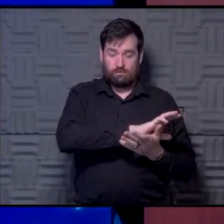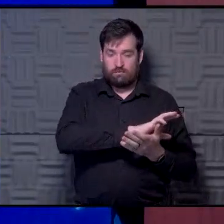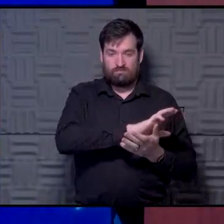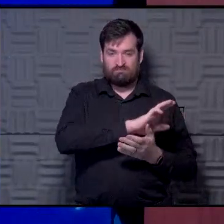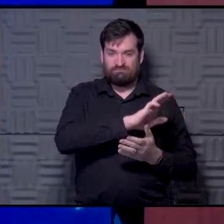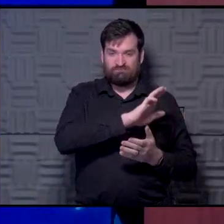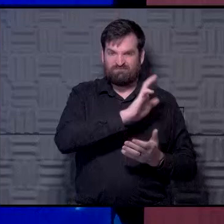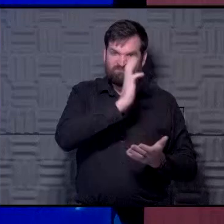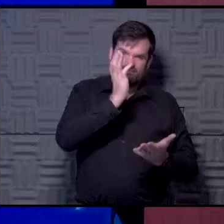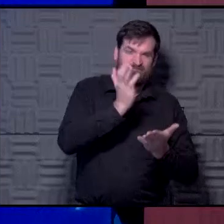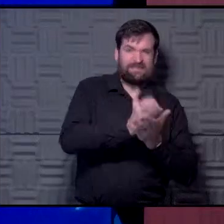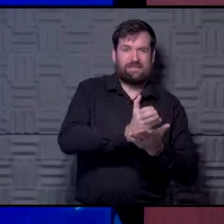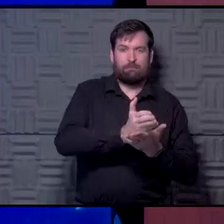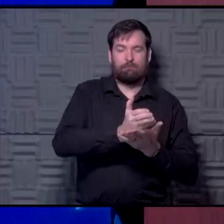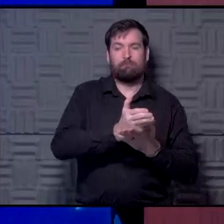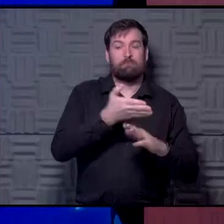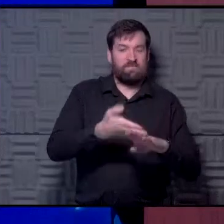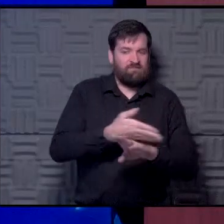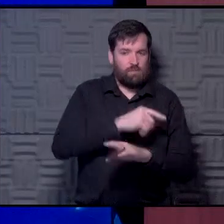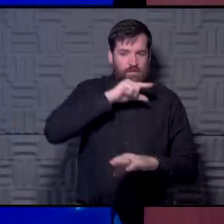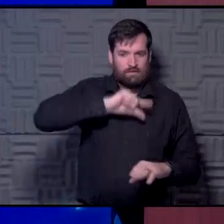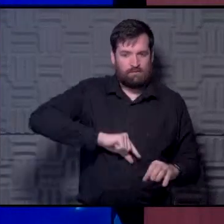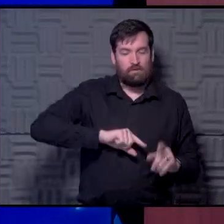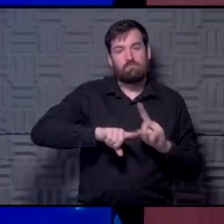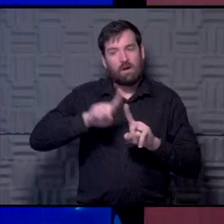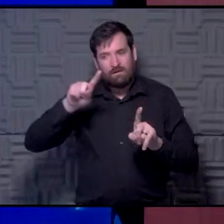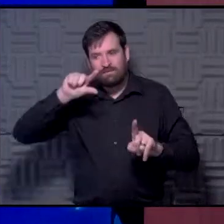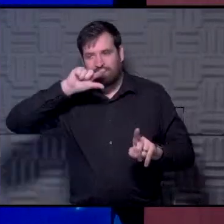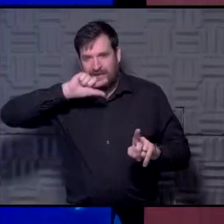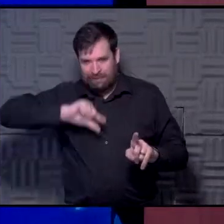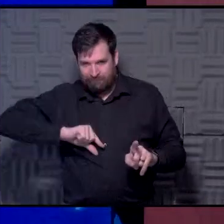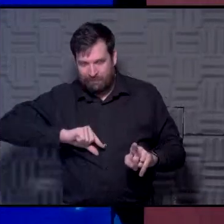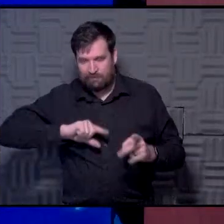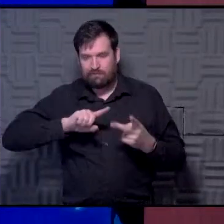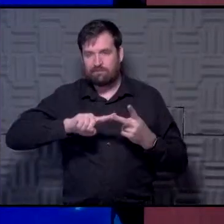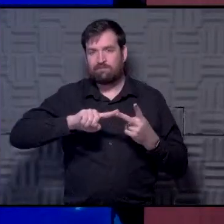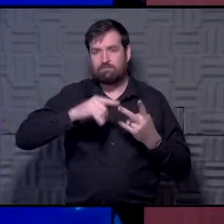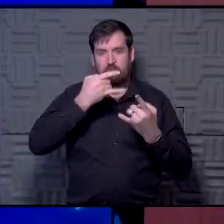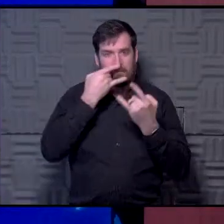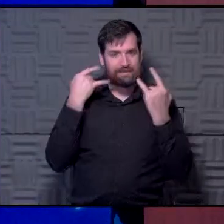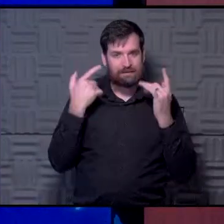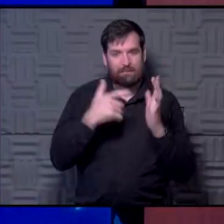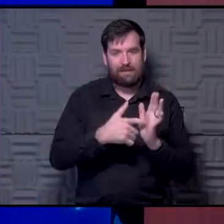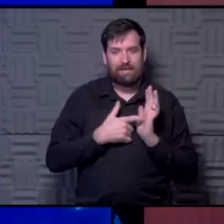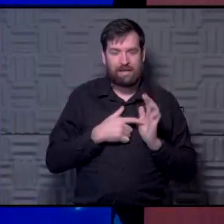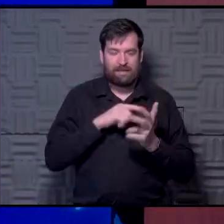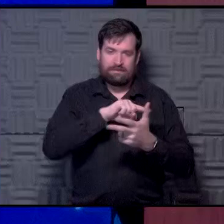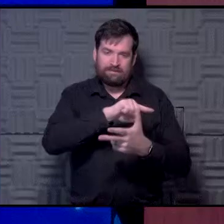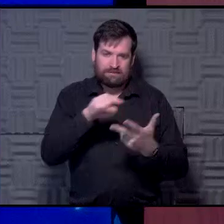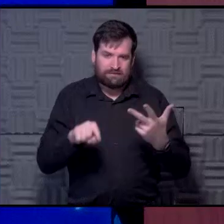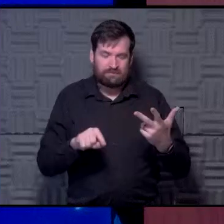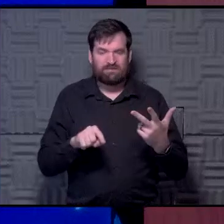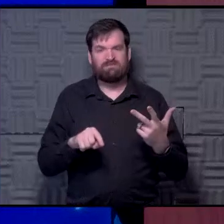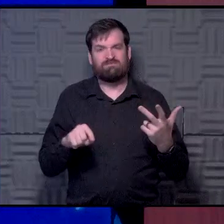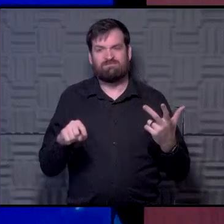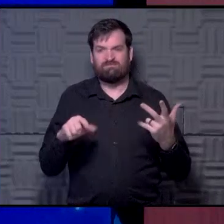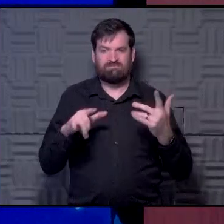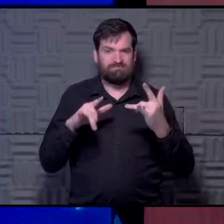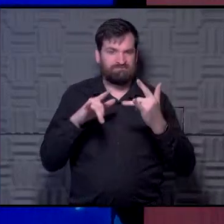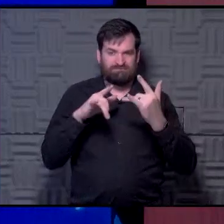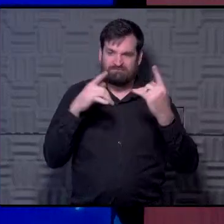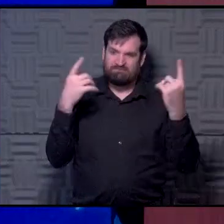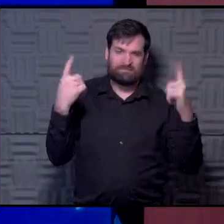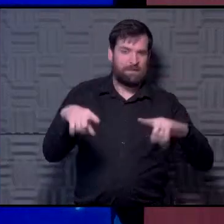session right before Thanksgiving, but on the other hand, we had Thanksgiving, and we also had the mask mandate. All three of those things kind of came together